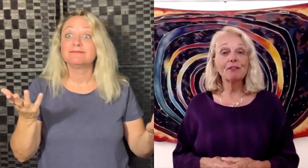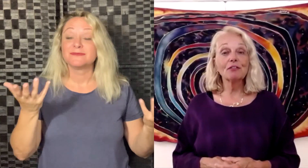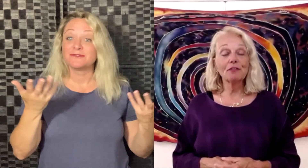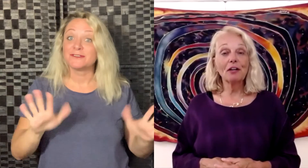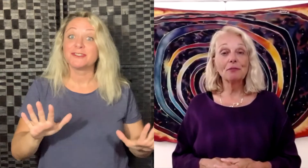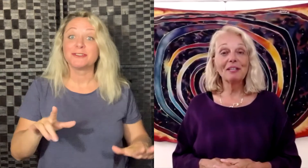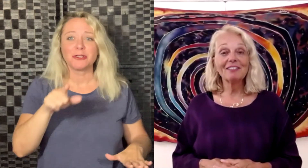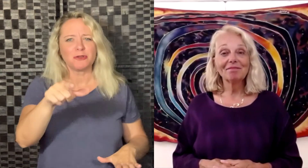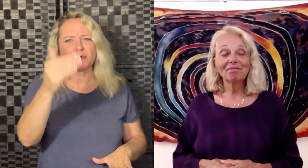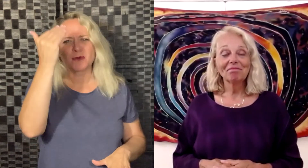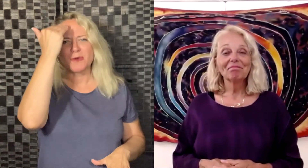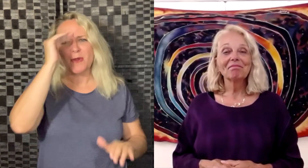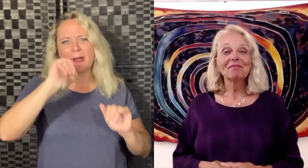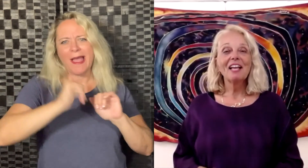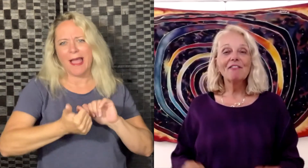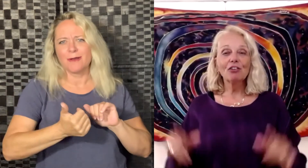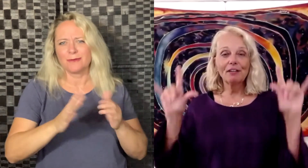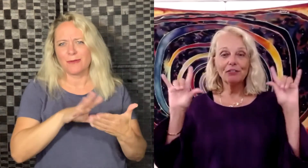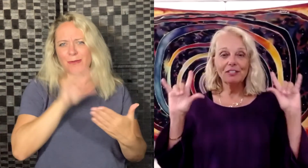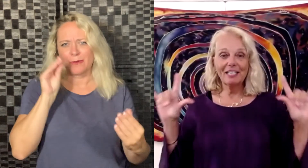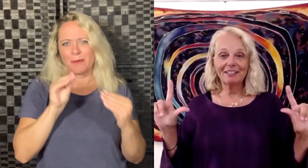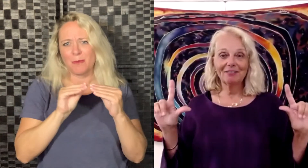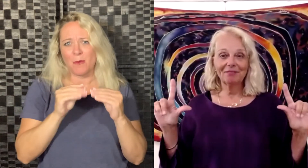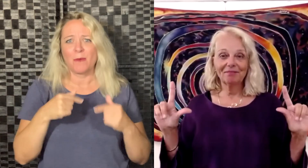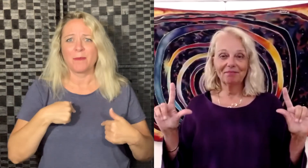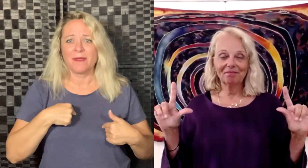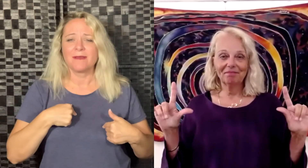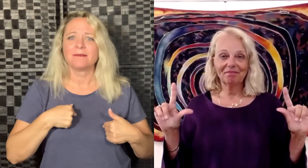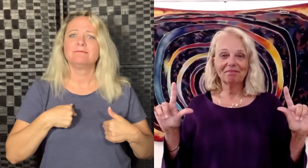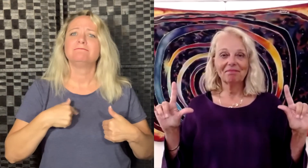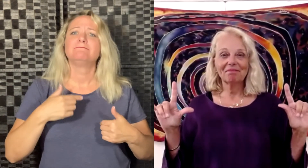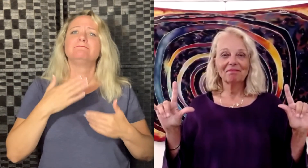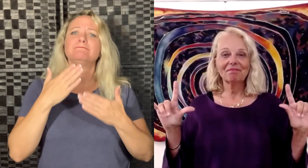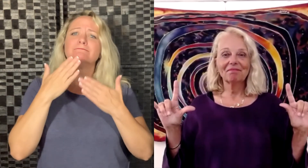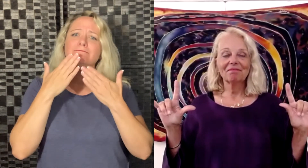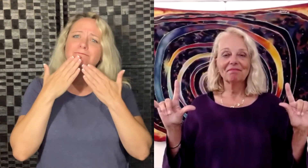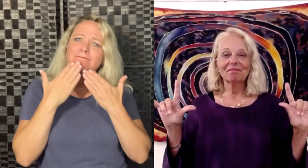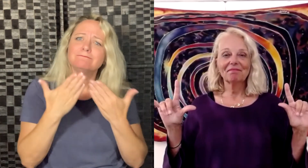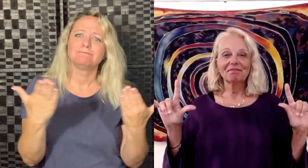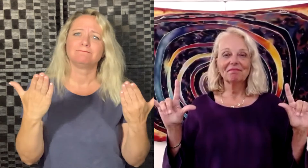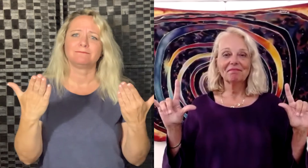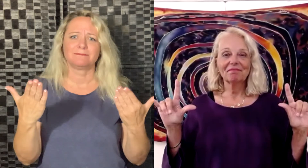be able to find me. Have a grateful day.